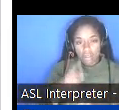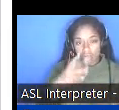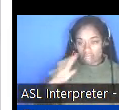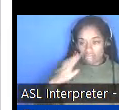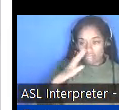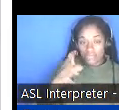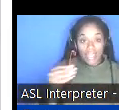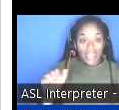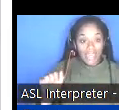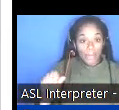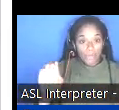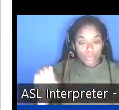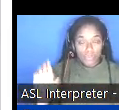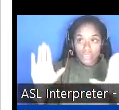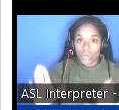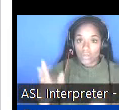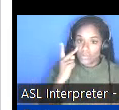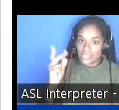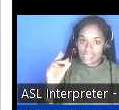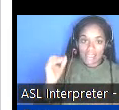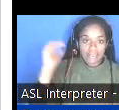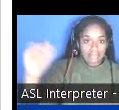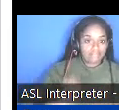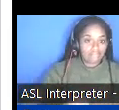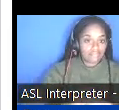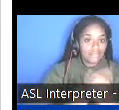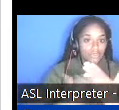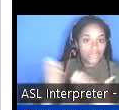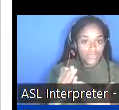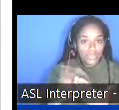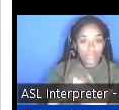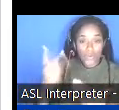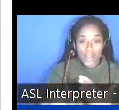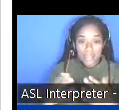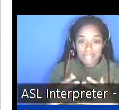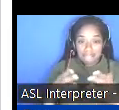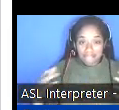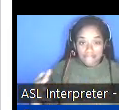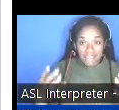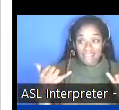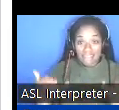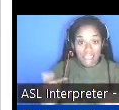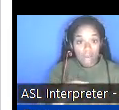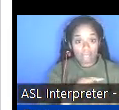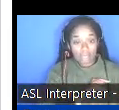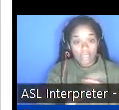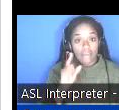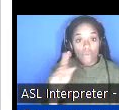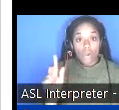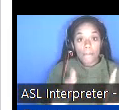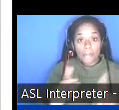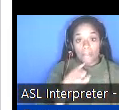see that the Adult Protective Services Program has now been expanded so that eligibility now is for individuals